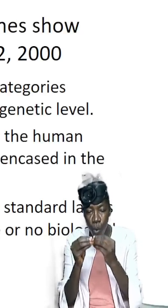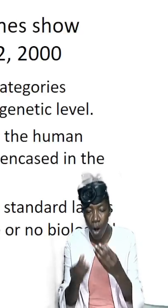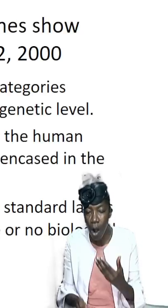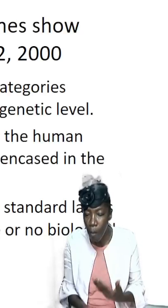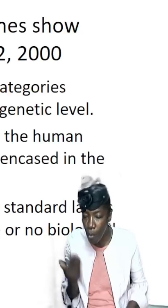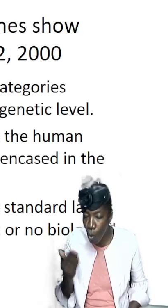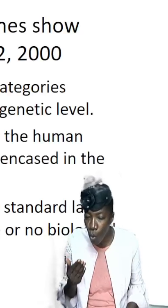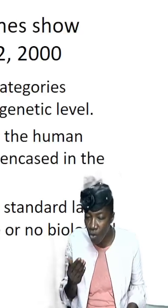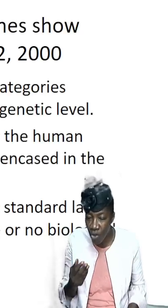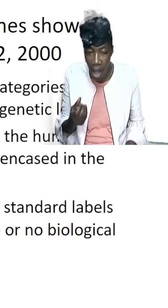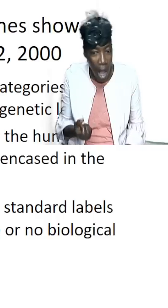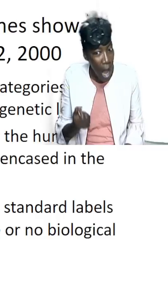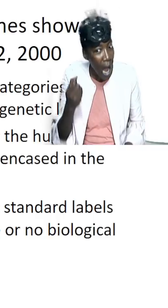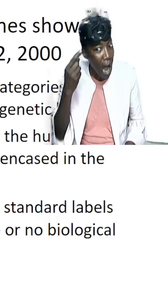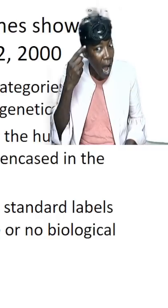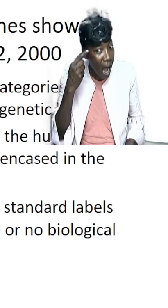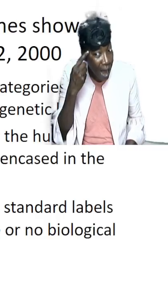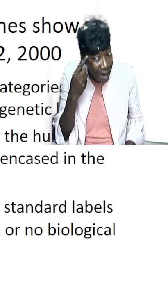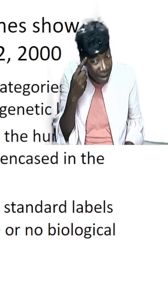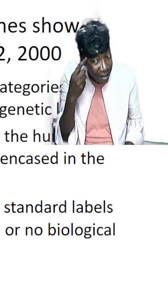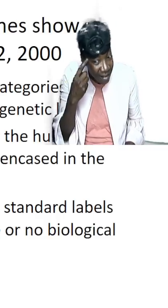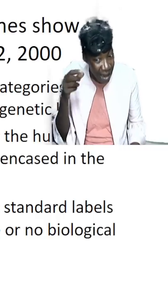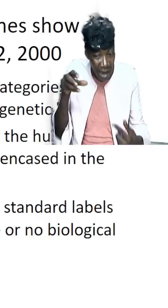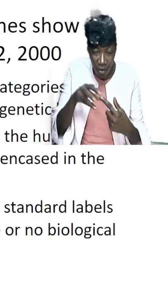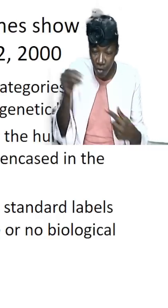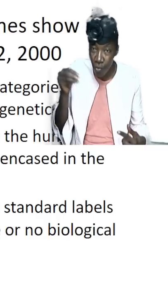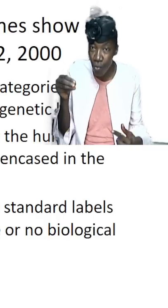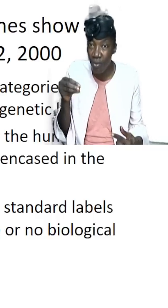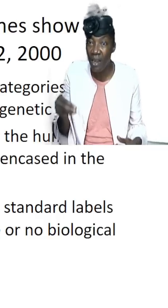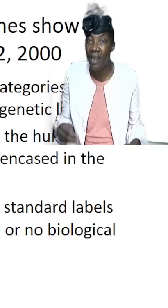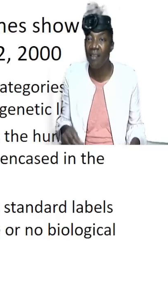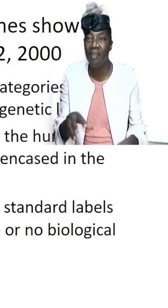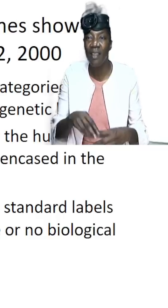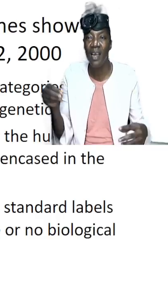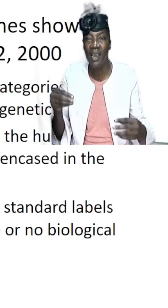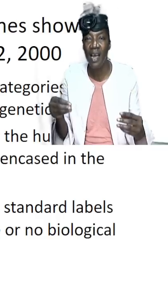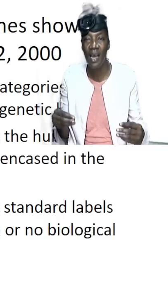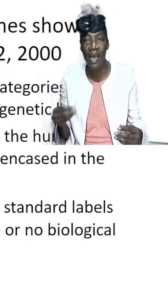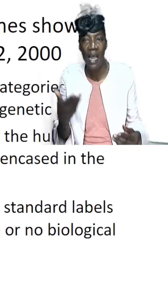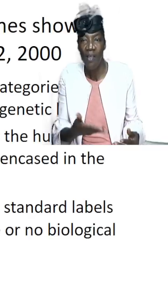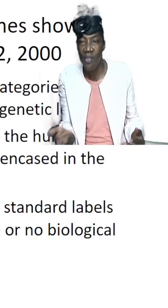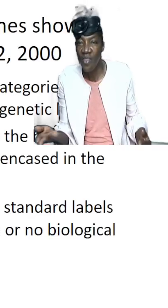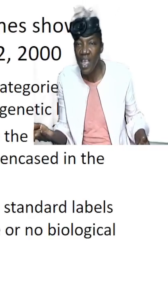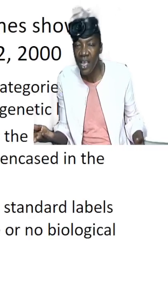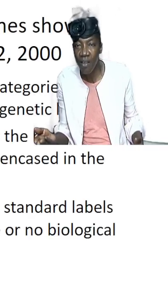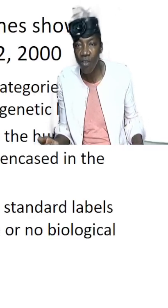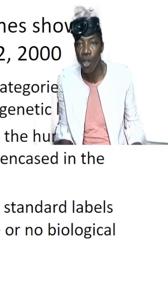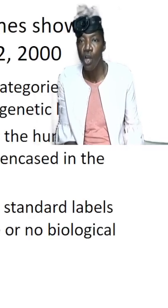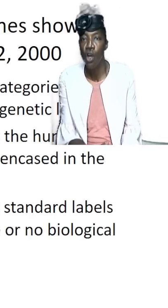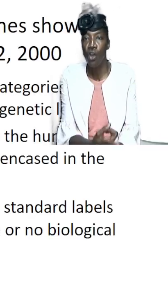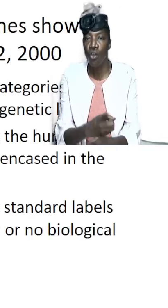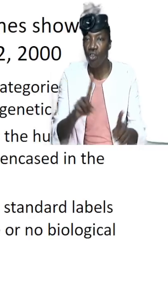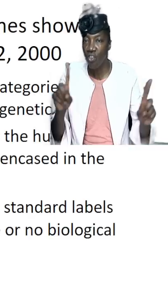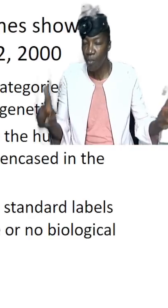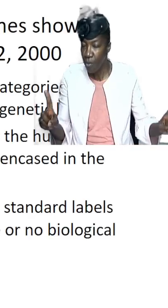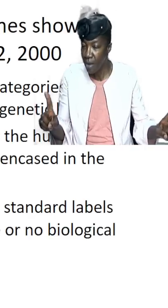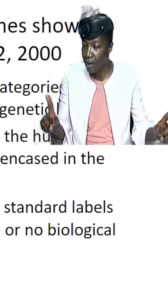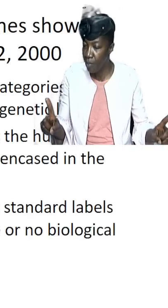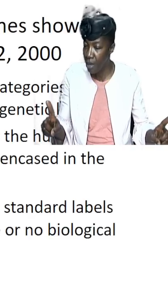them are convinced that the standard labels used to distinguish people by